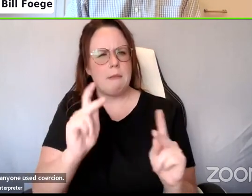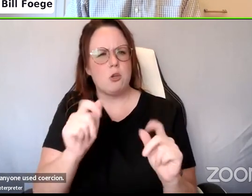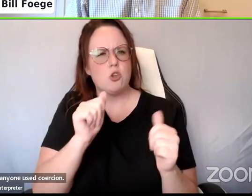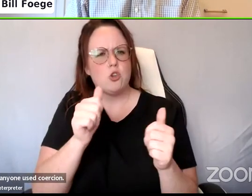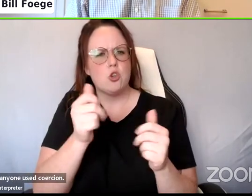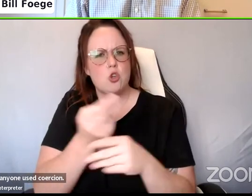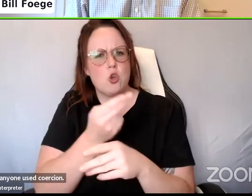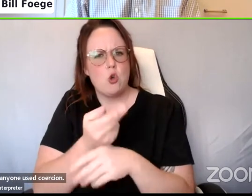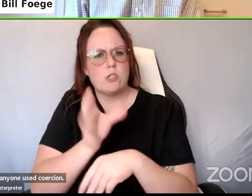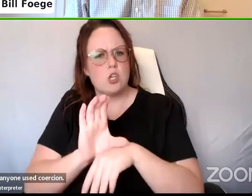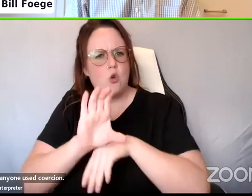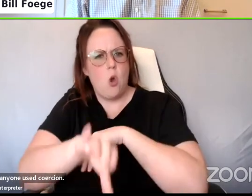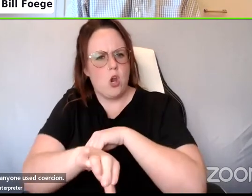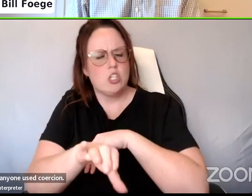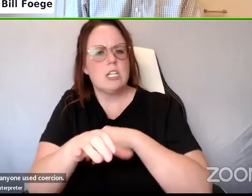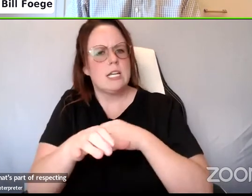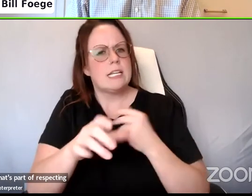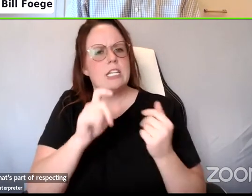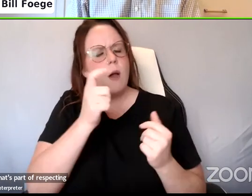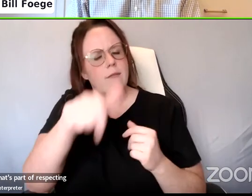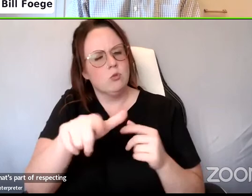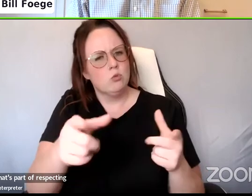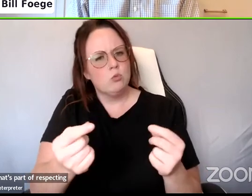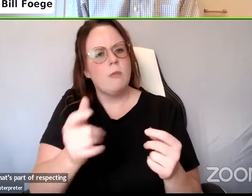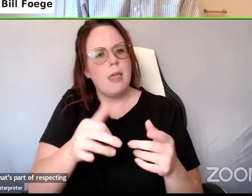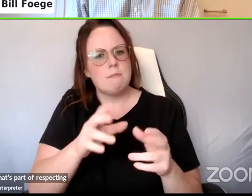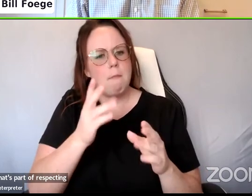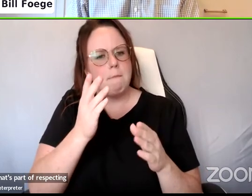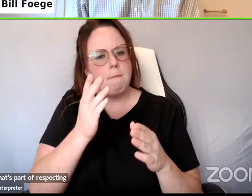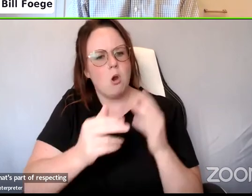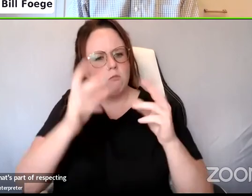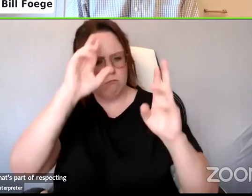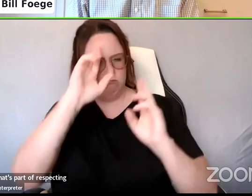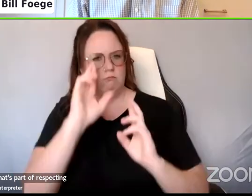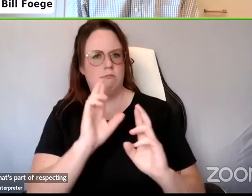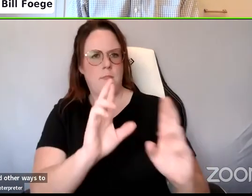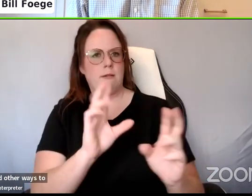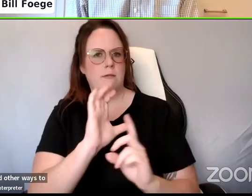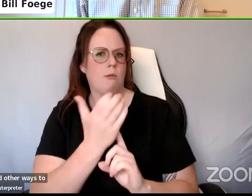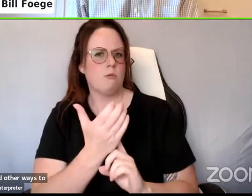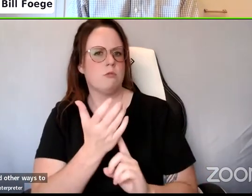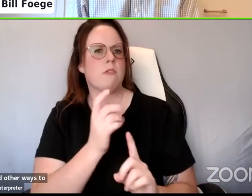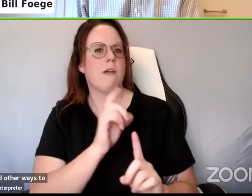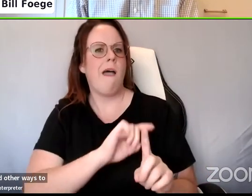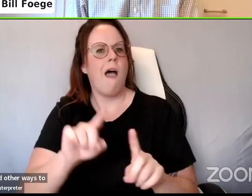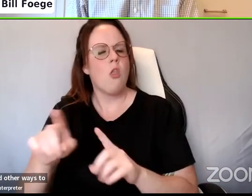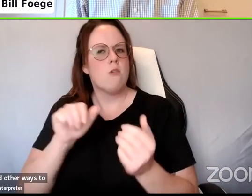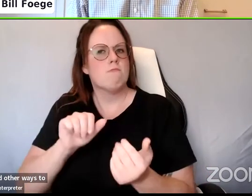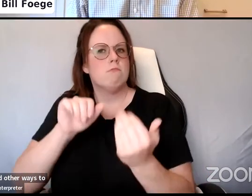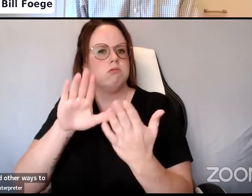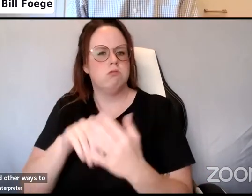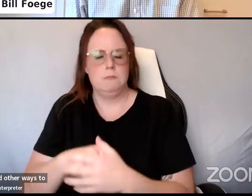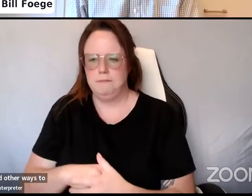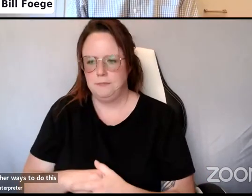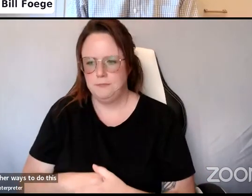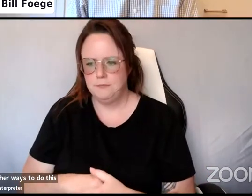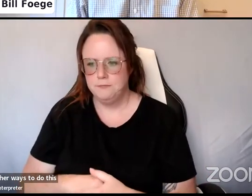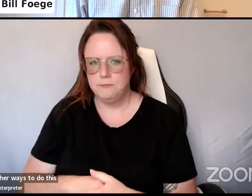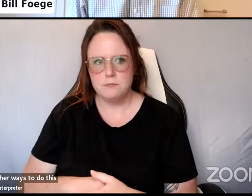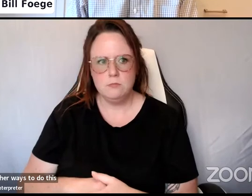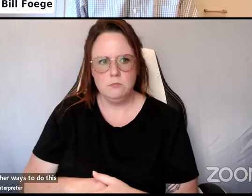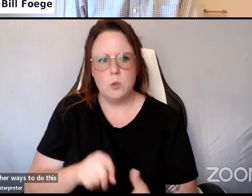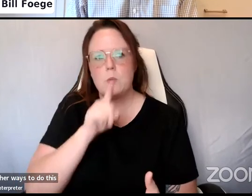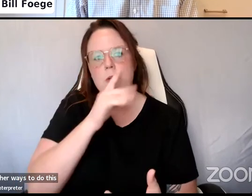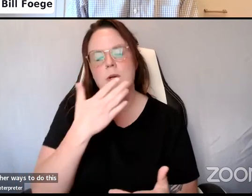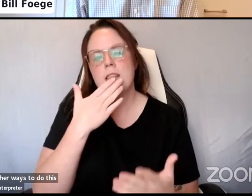that's part of respecting the culture is that you find other ways to do this well I really want